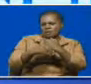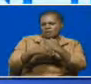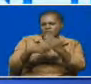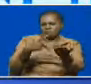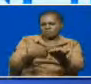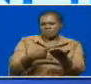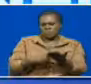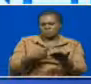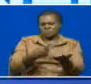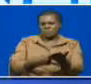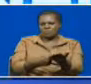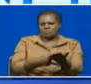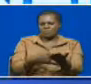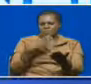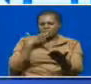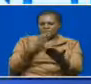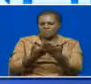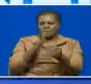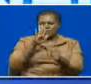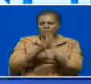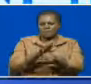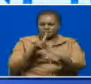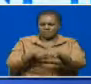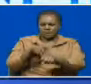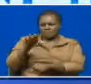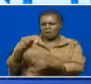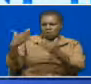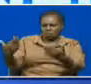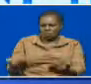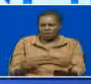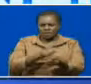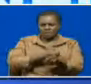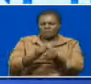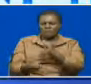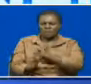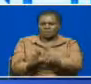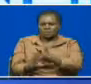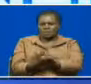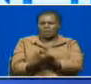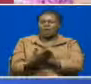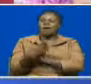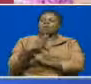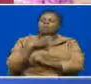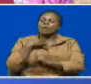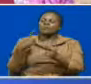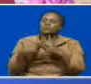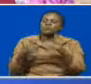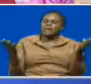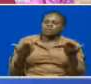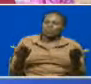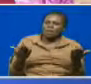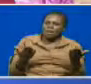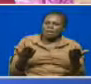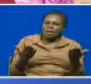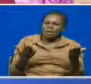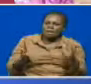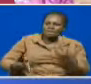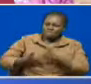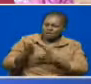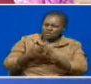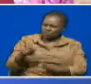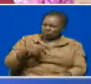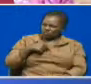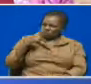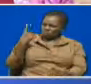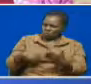just been mentioned. Thank you so much for your time. Welcome to the Friday briefing. I'd like to start with your quick